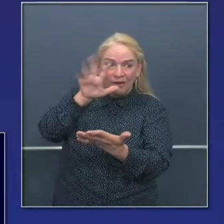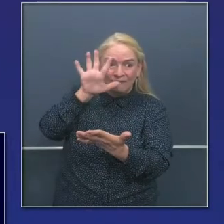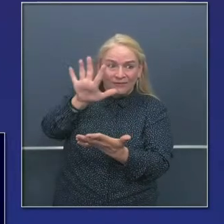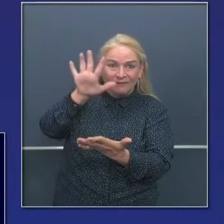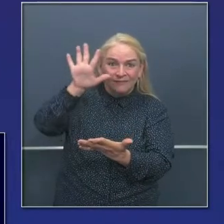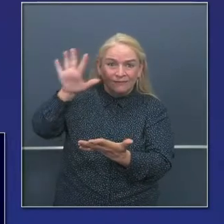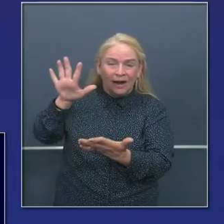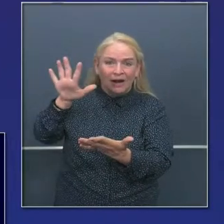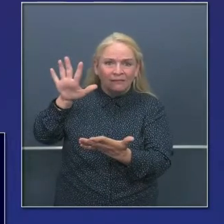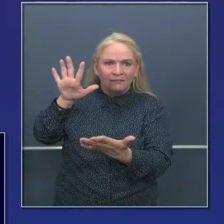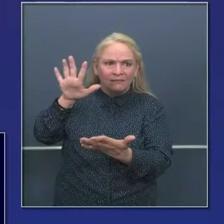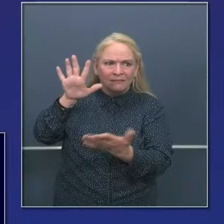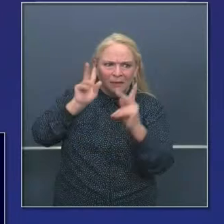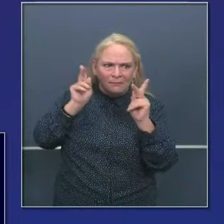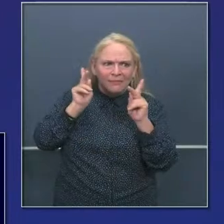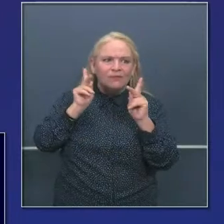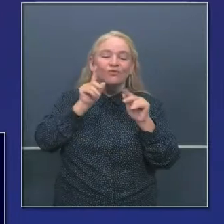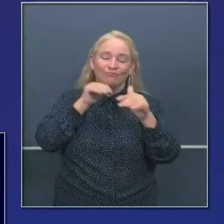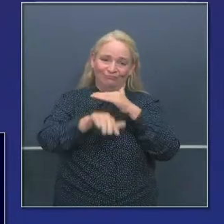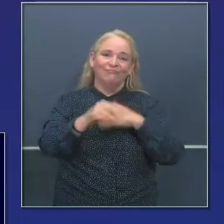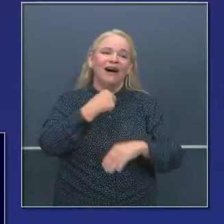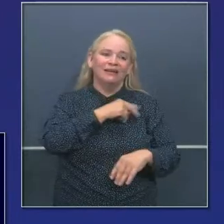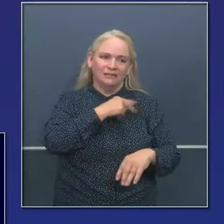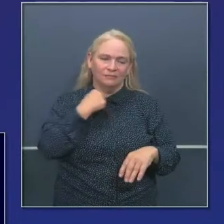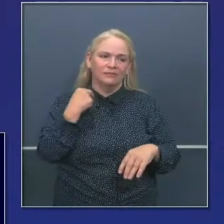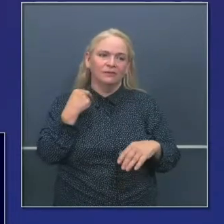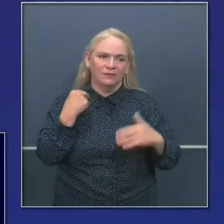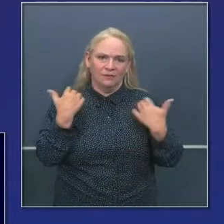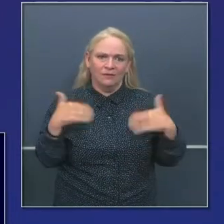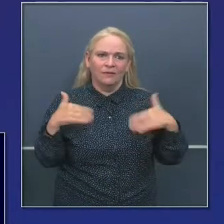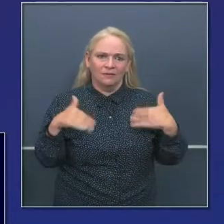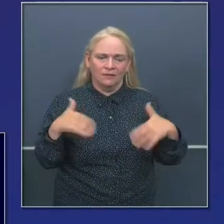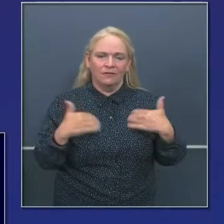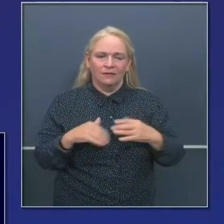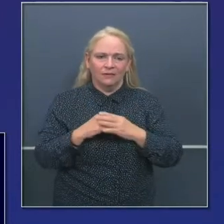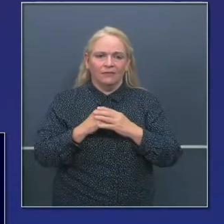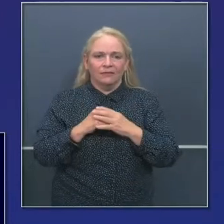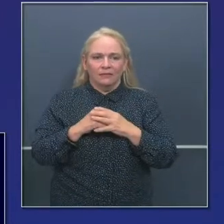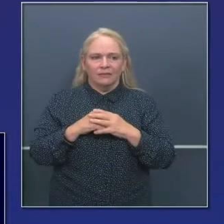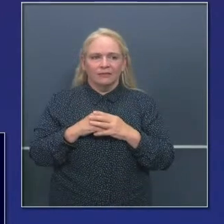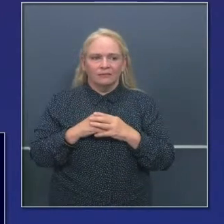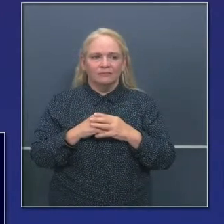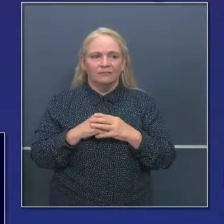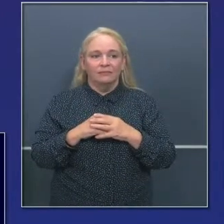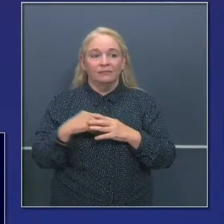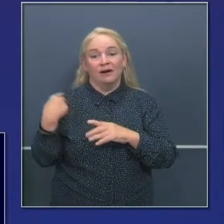5,355 patients in a hospital system that has capacity for